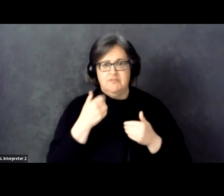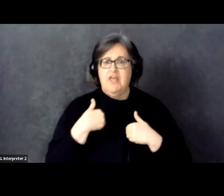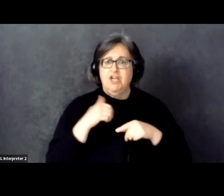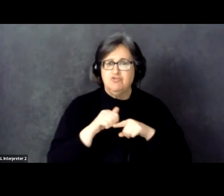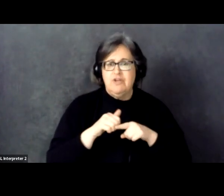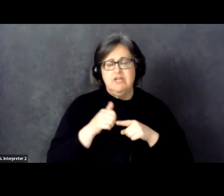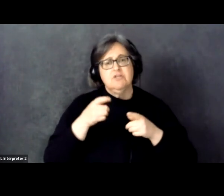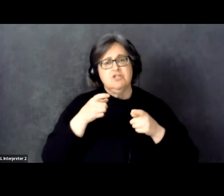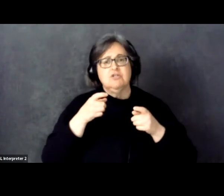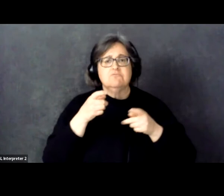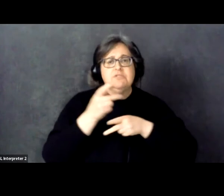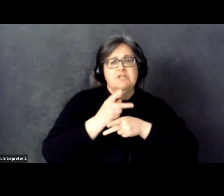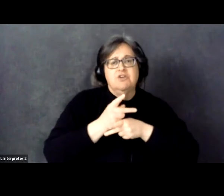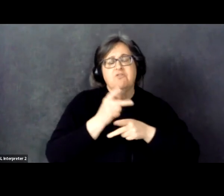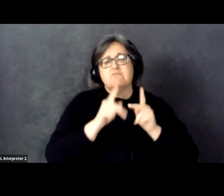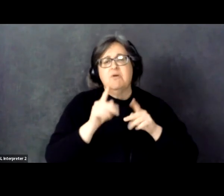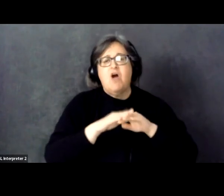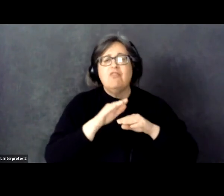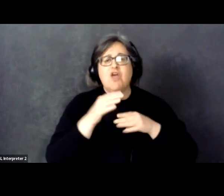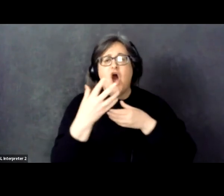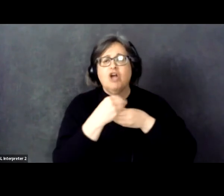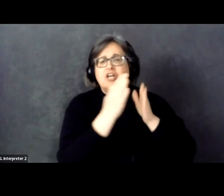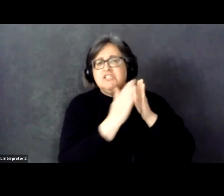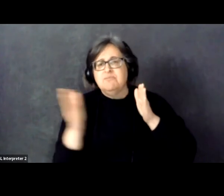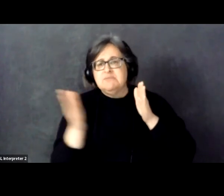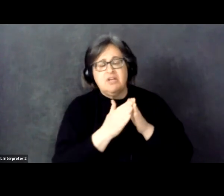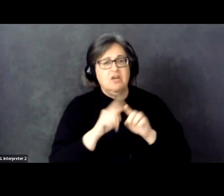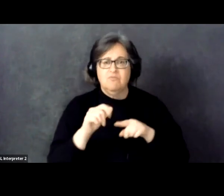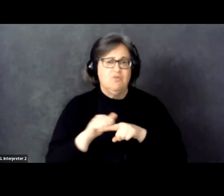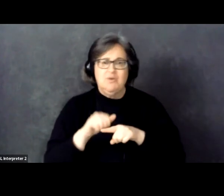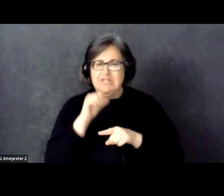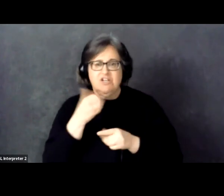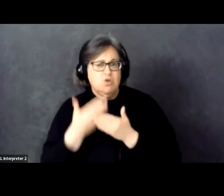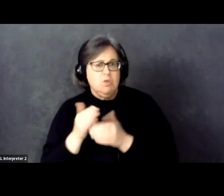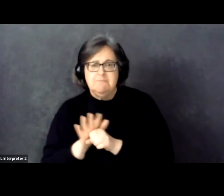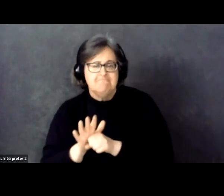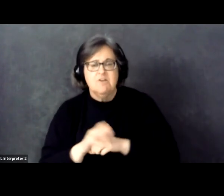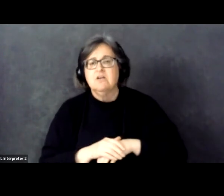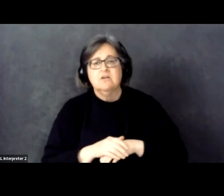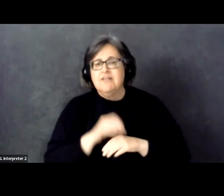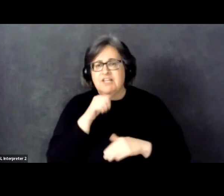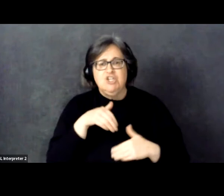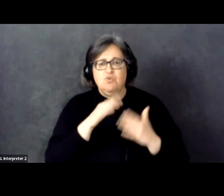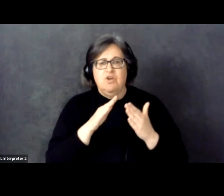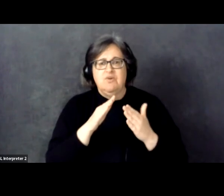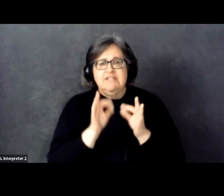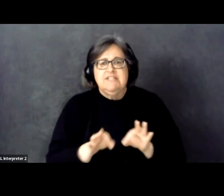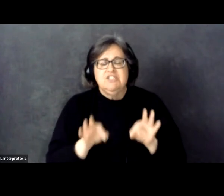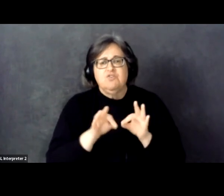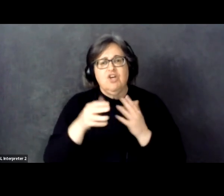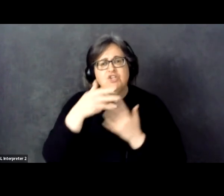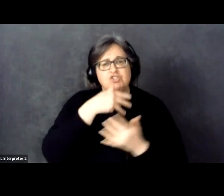with persons on the autism spectrum. However, the training was inadequate in addressing the significant